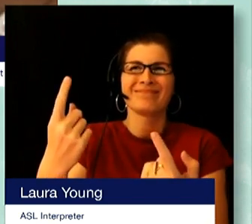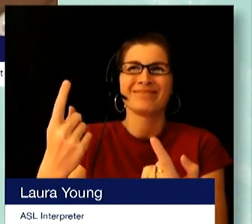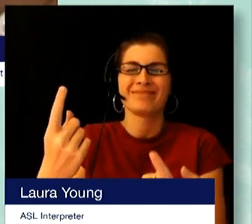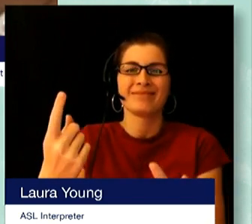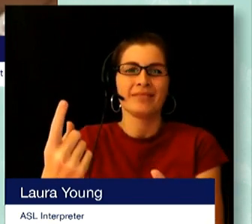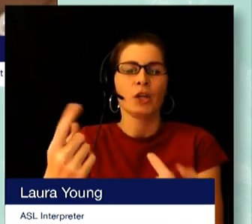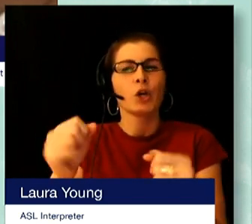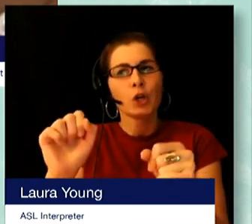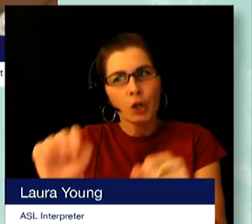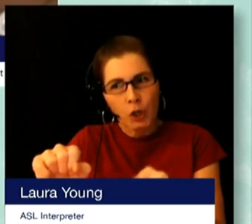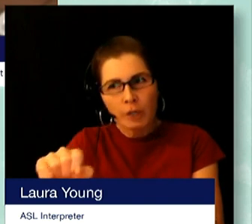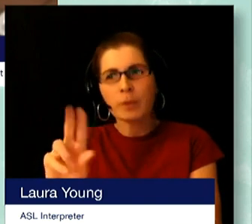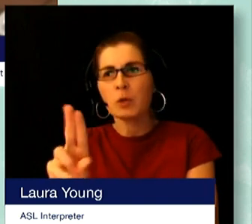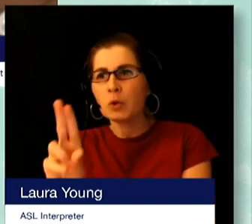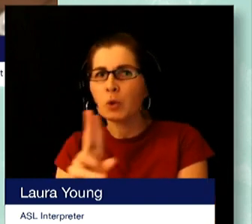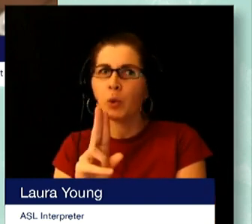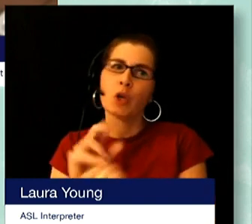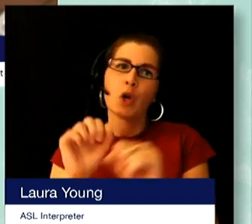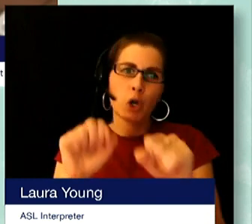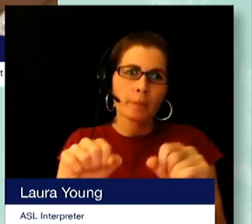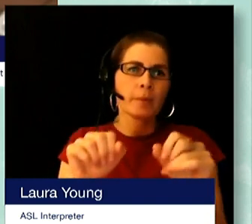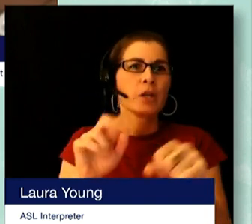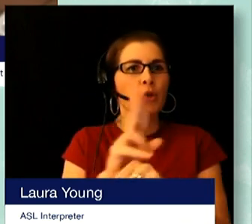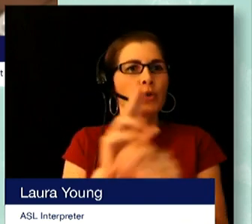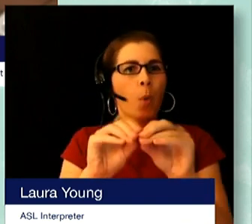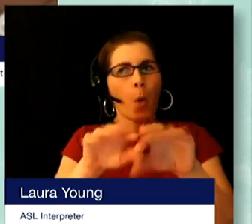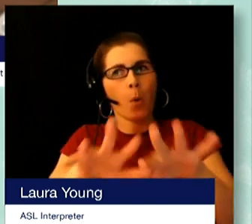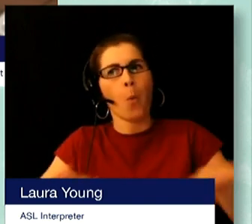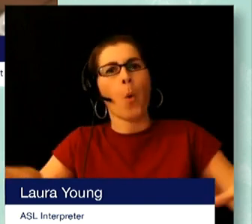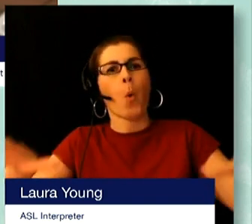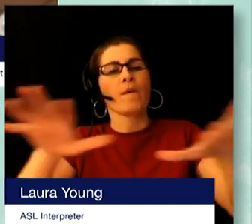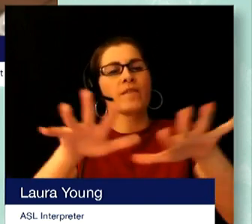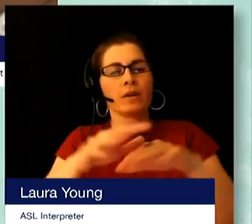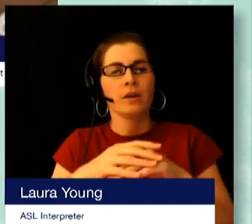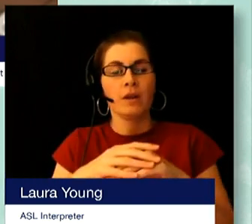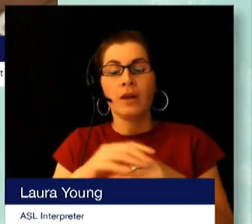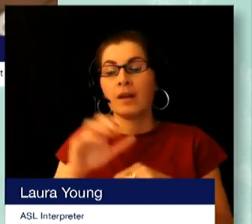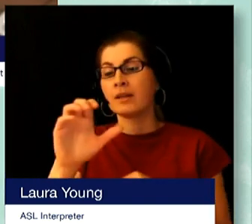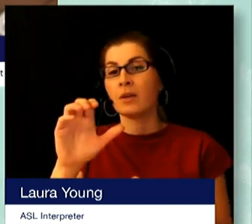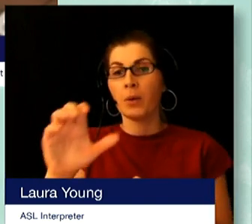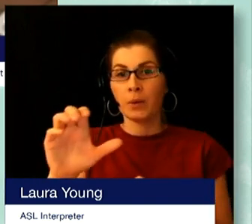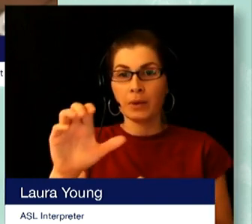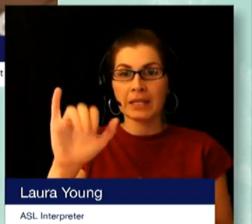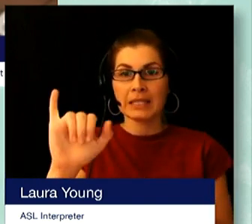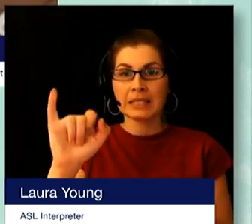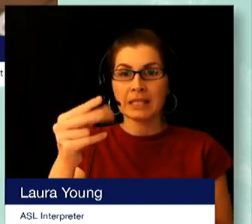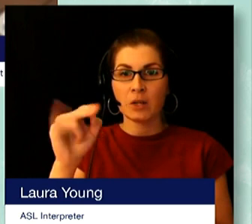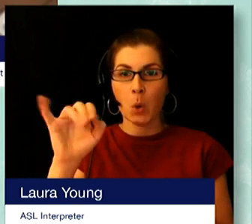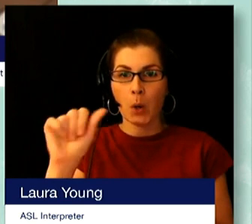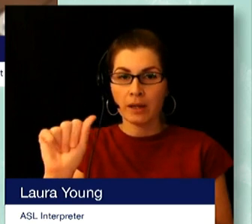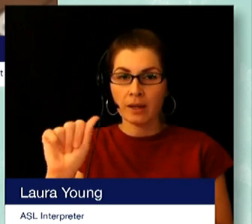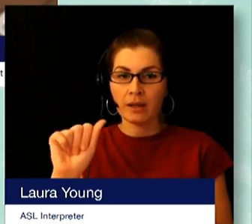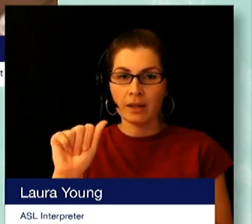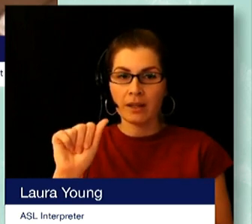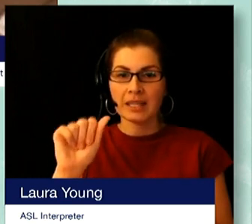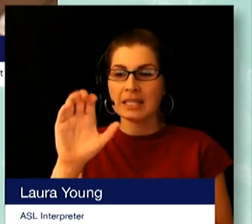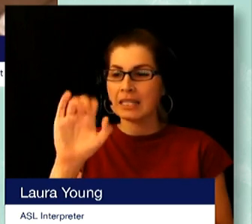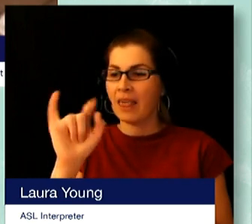be deployed and should be deployed a lot more forcefully and widely. So Cynthia, I'd love to turn to you and if you could maybe speak a little bit about